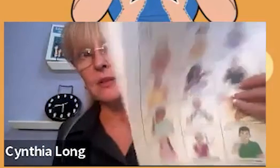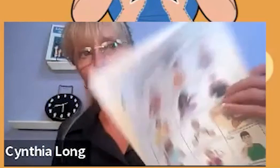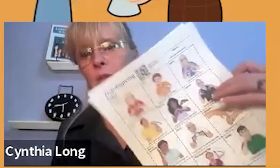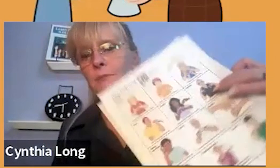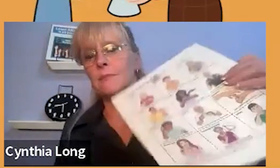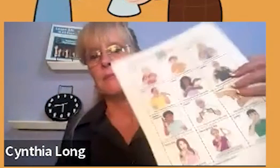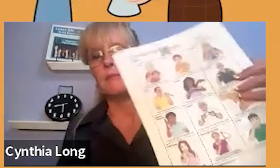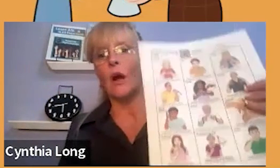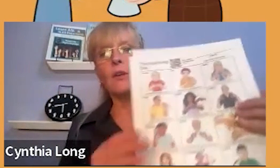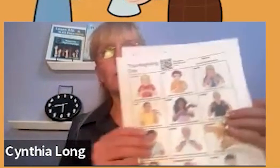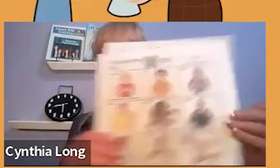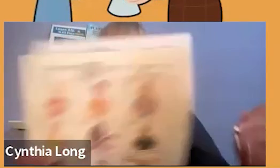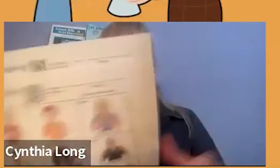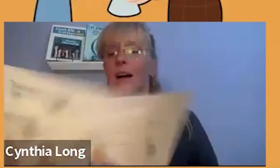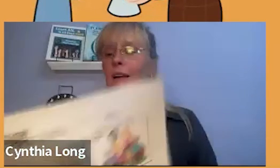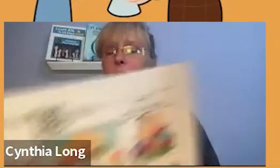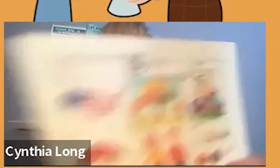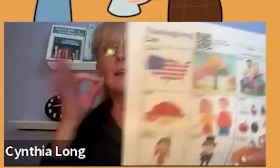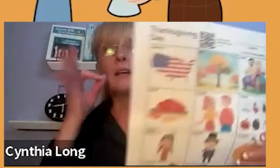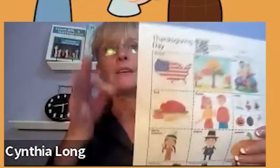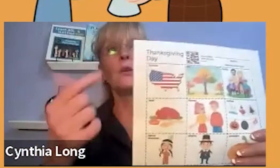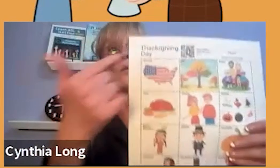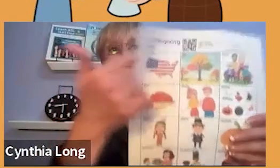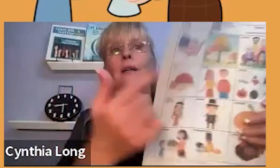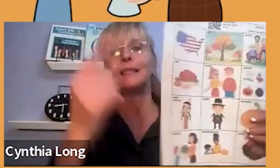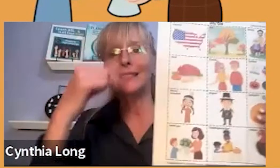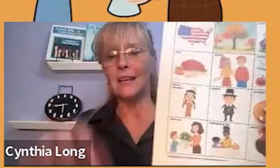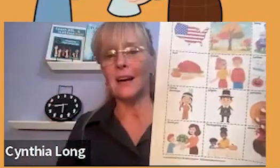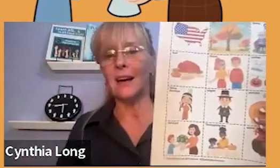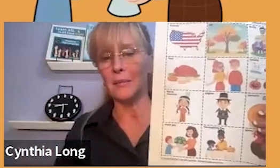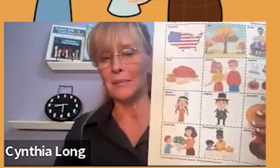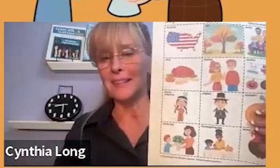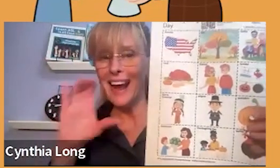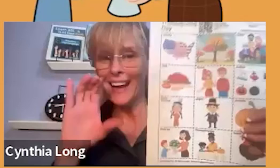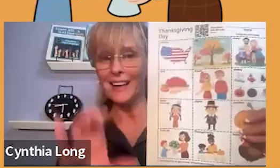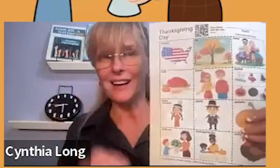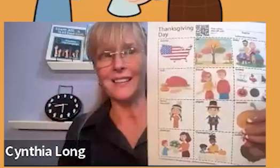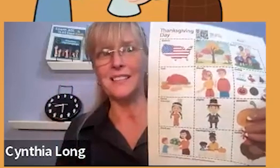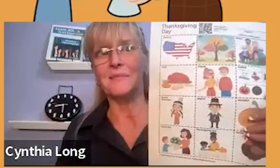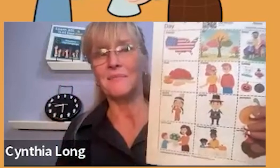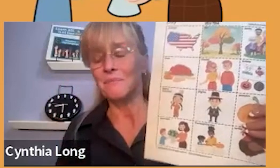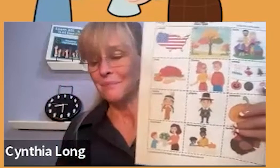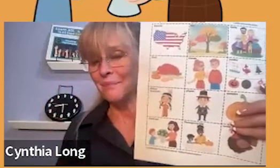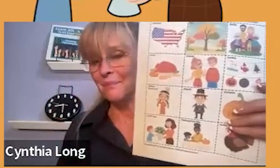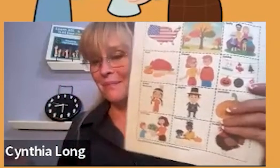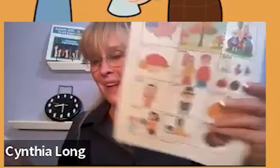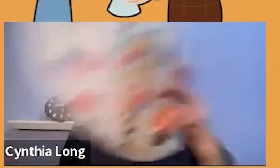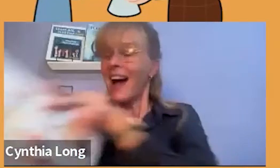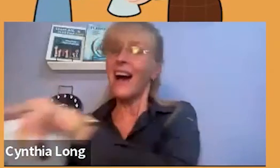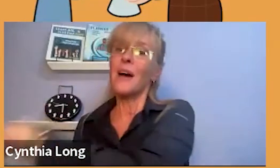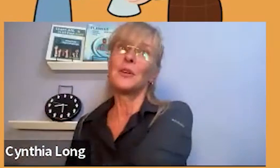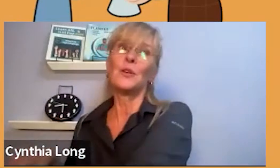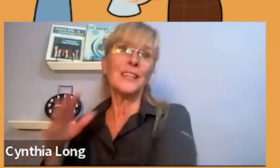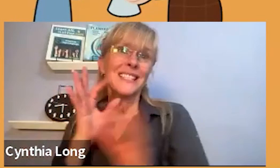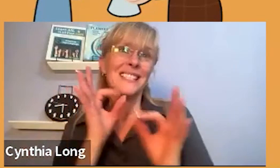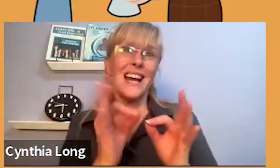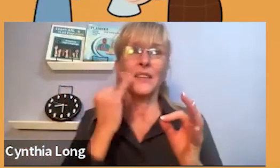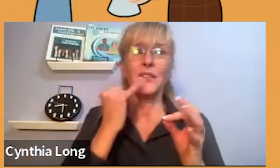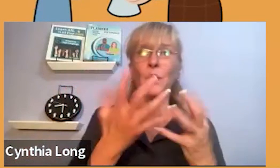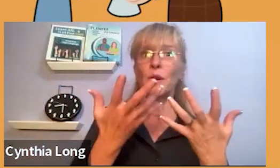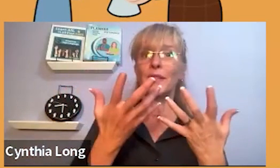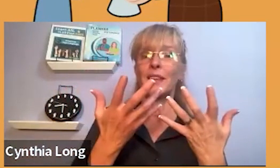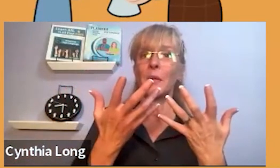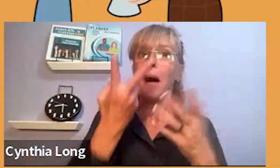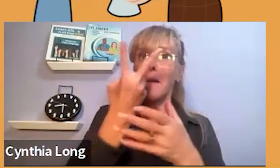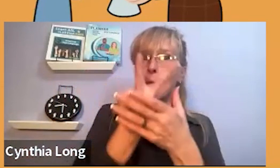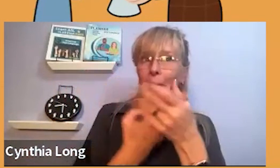language, or you can decide if you want the icons. You can decide